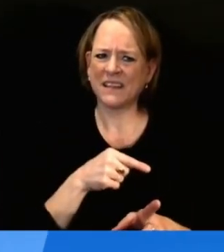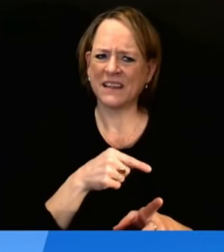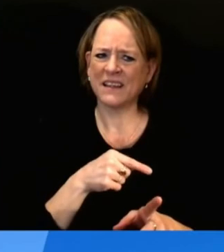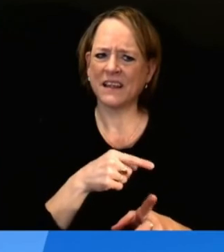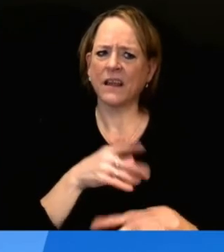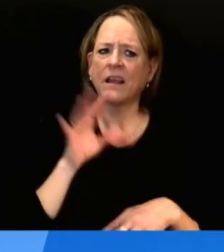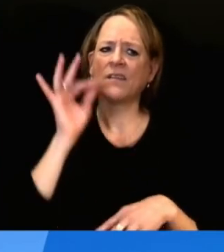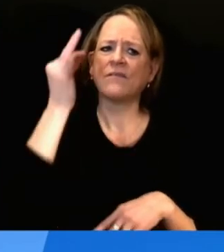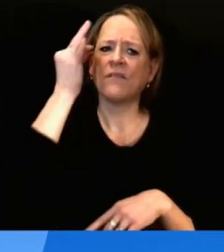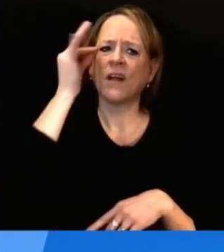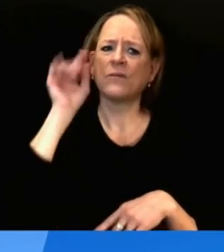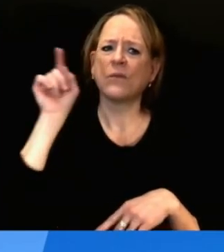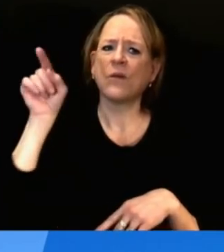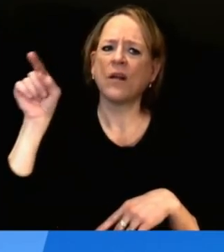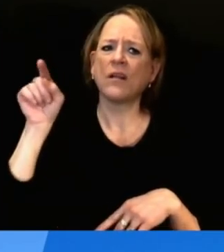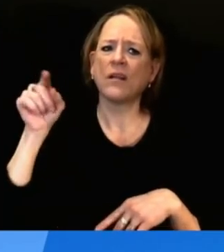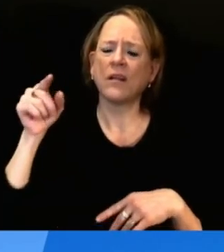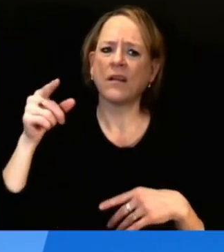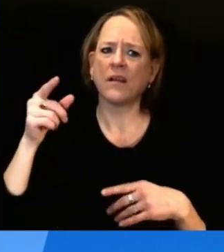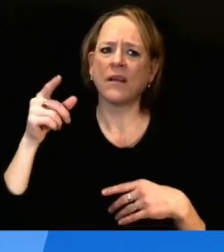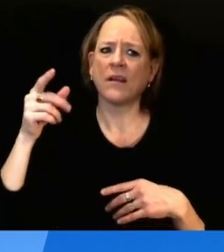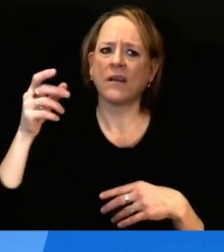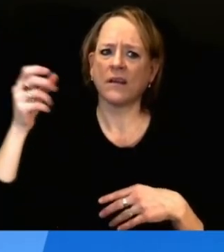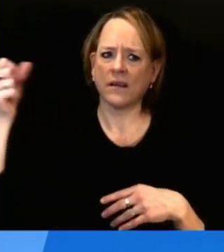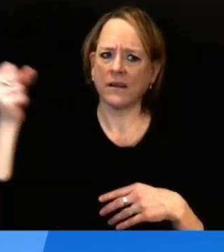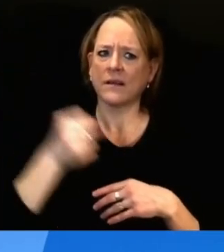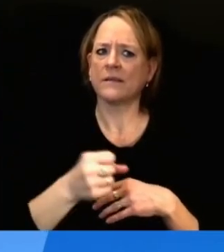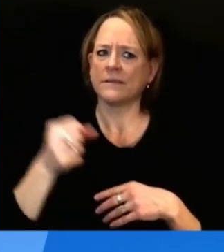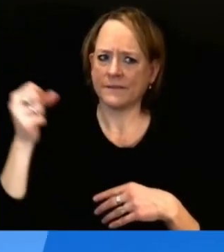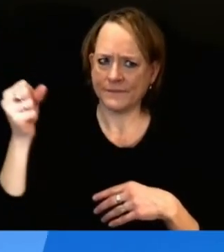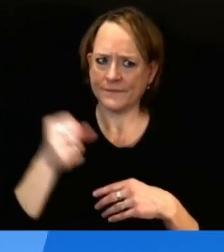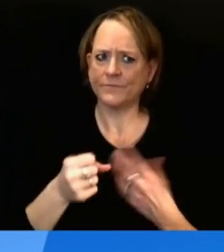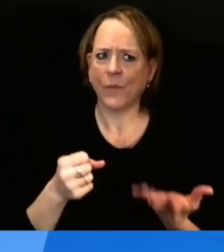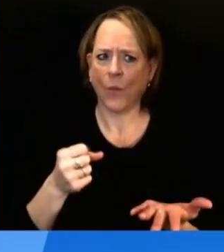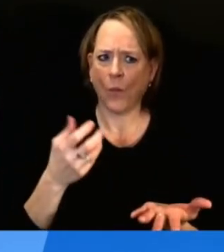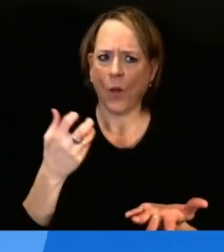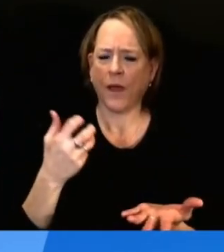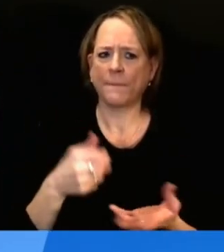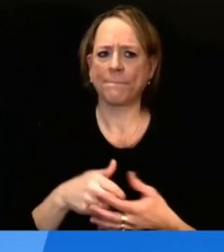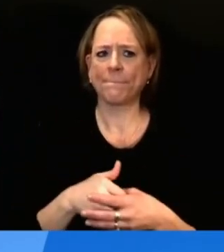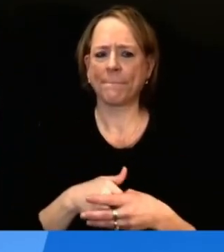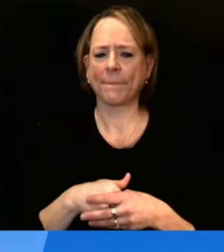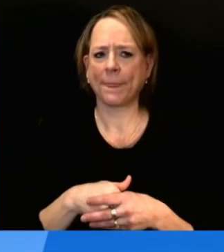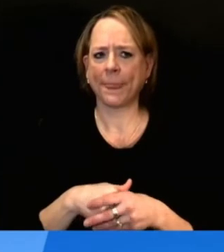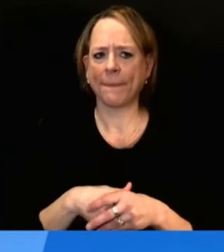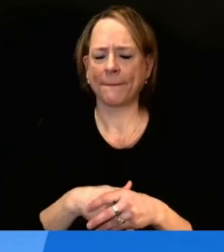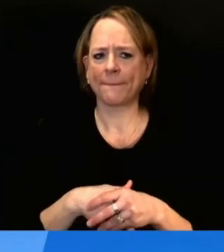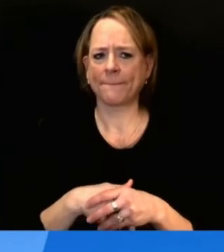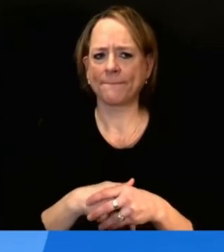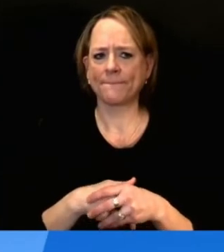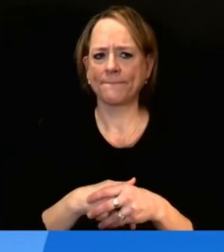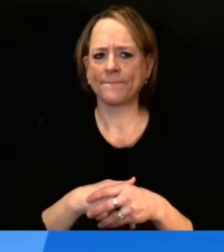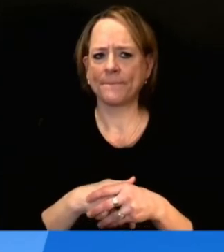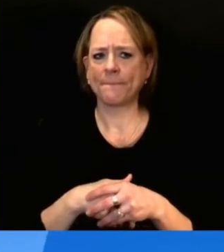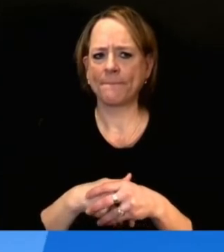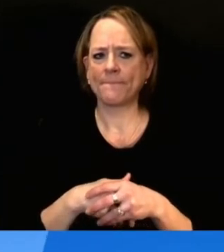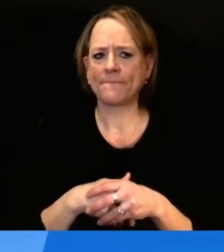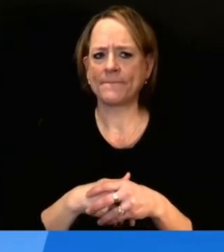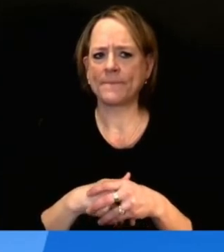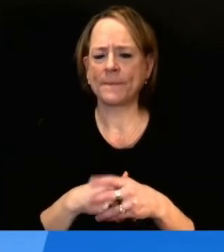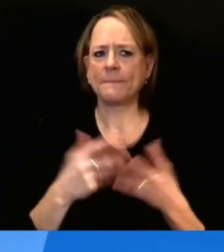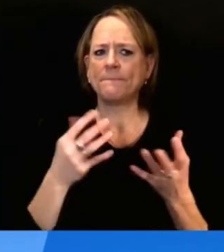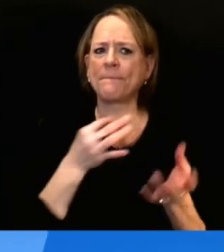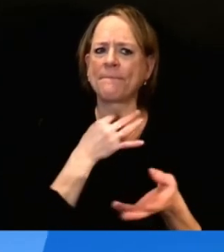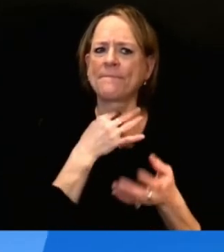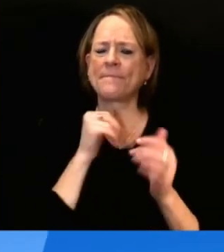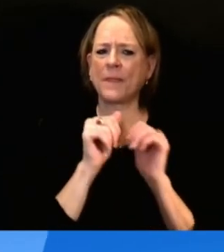terms of either temporary workers or full-time workers when it comes to dealing with this surge, especially at the start of the new year and just heading into